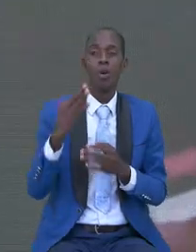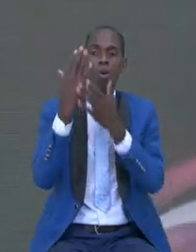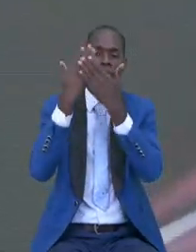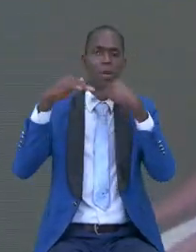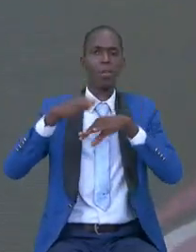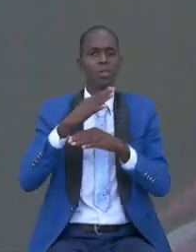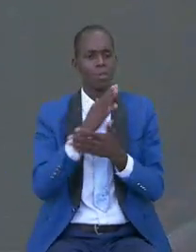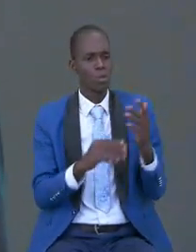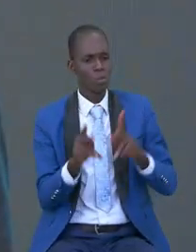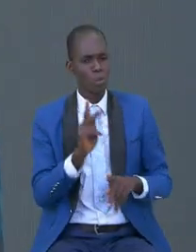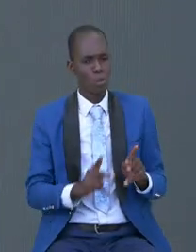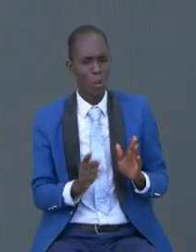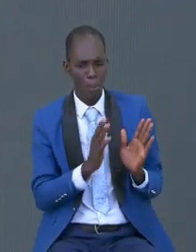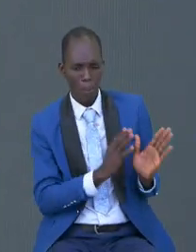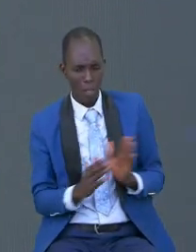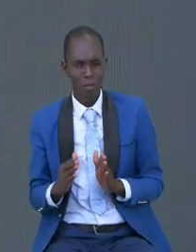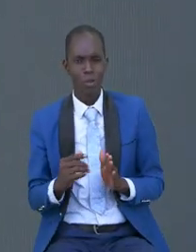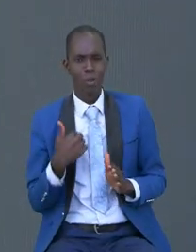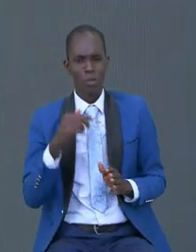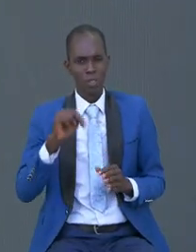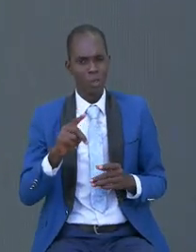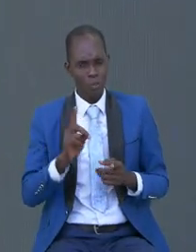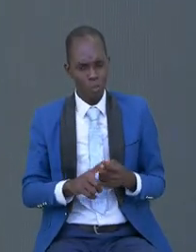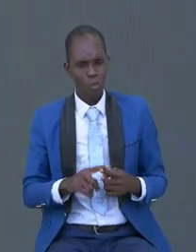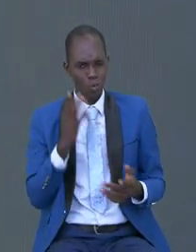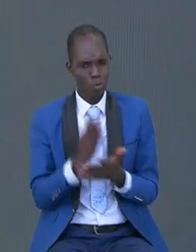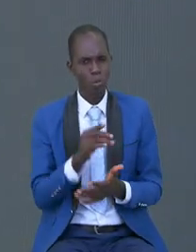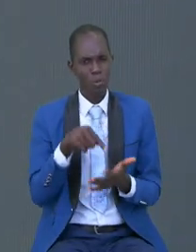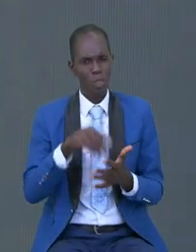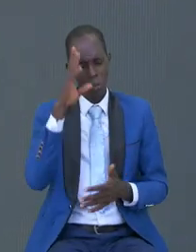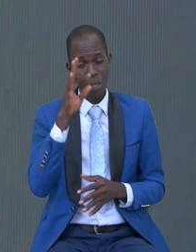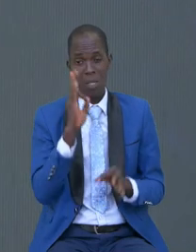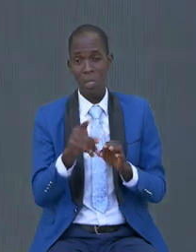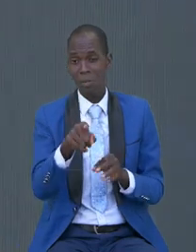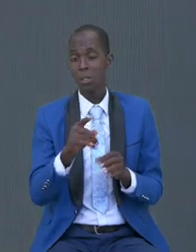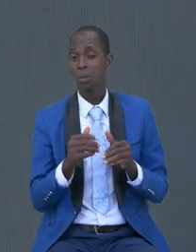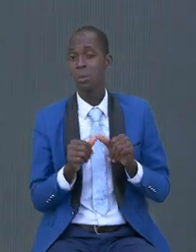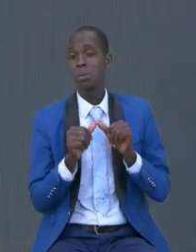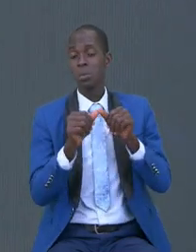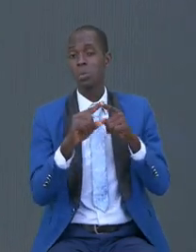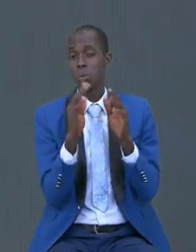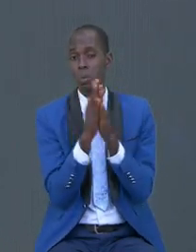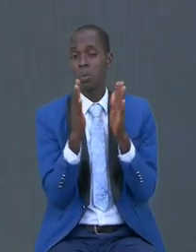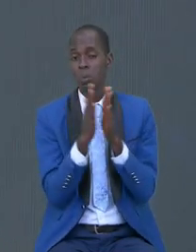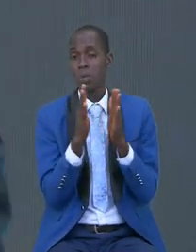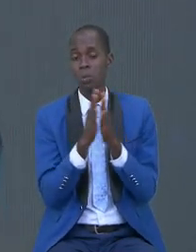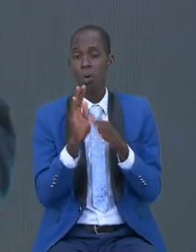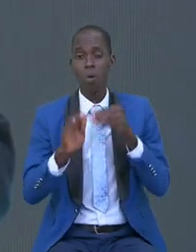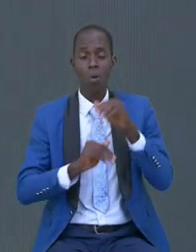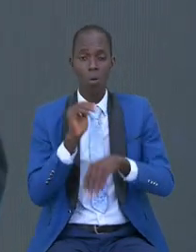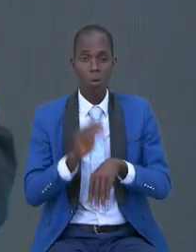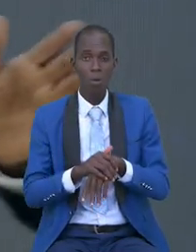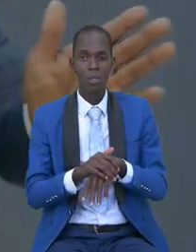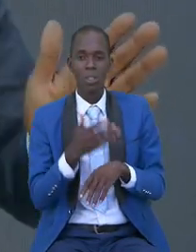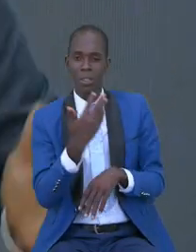people said, we need to catch this man. As long as he keeps on praying like this, things will be